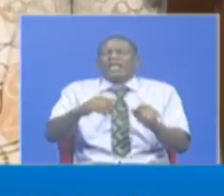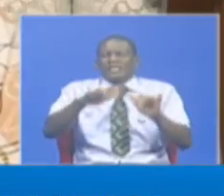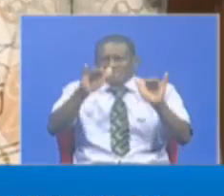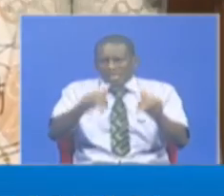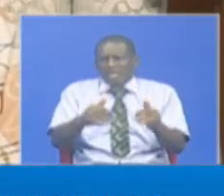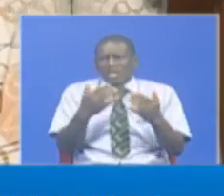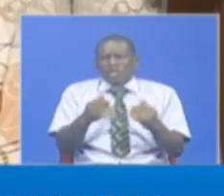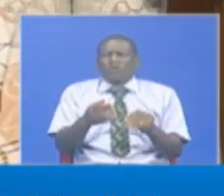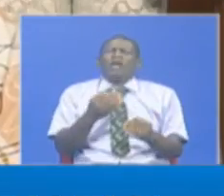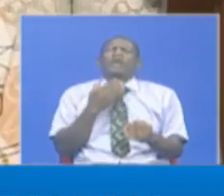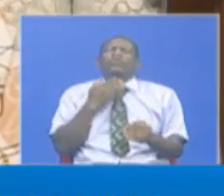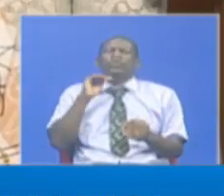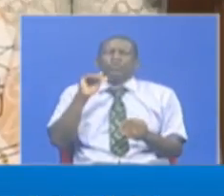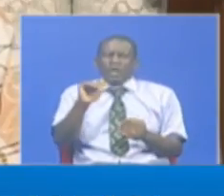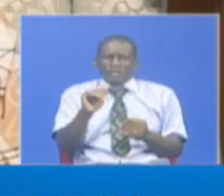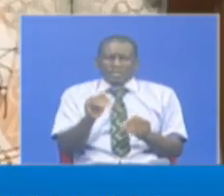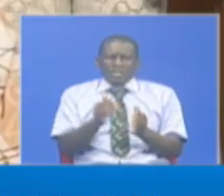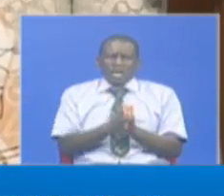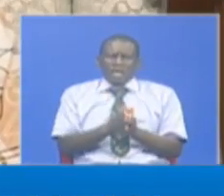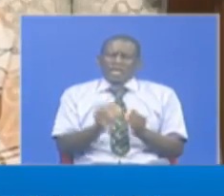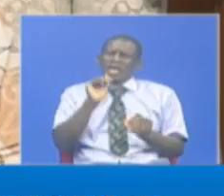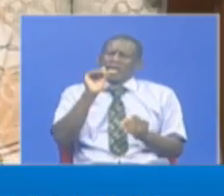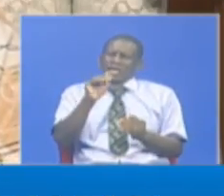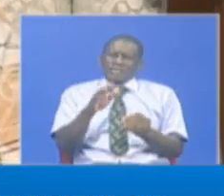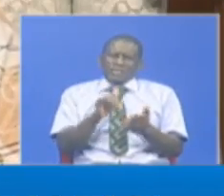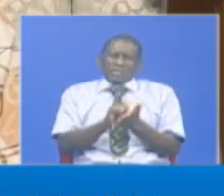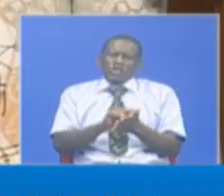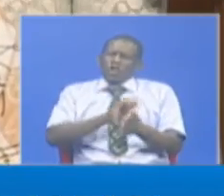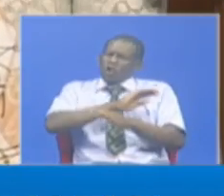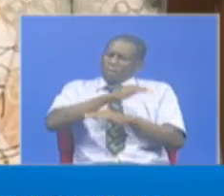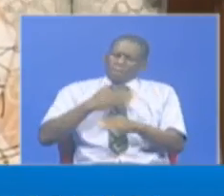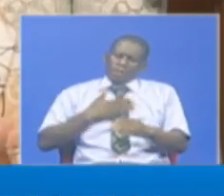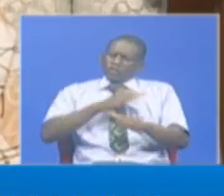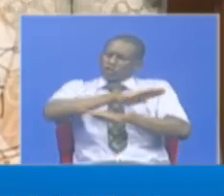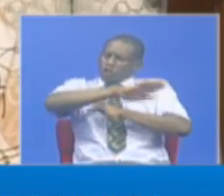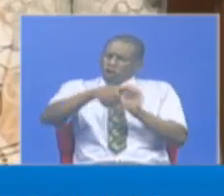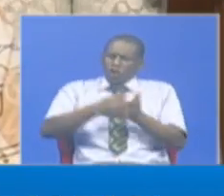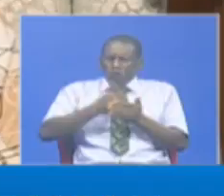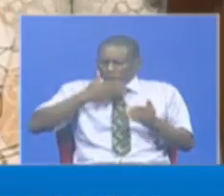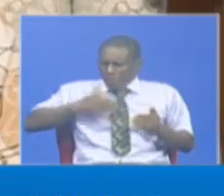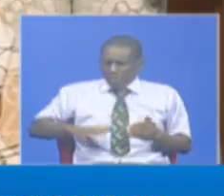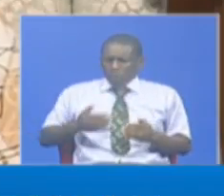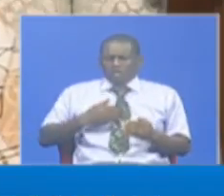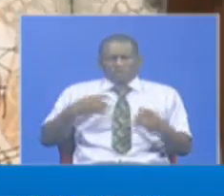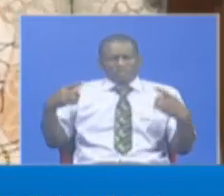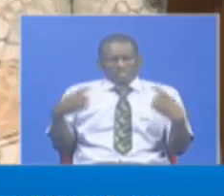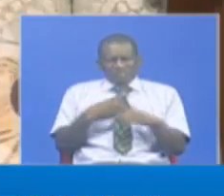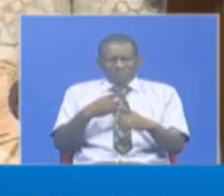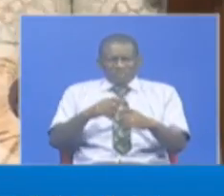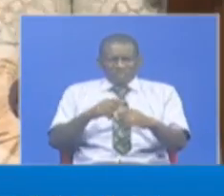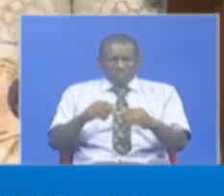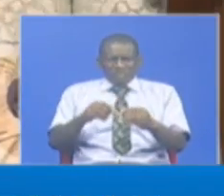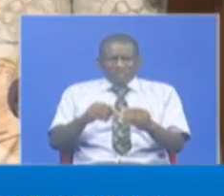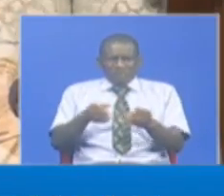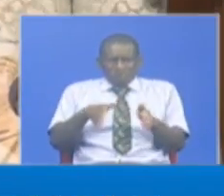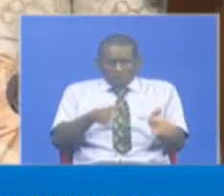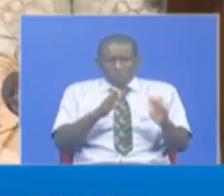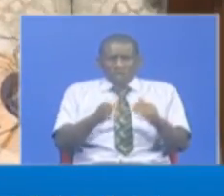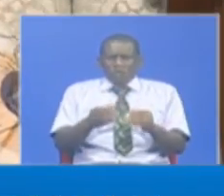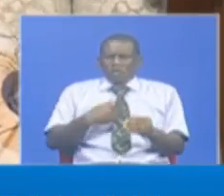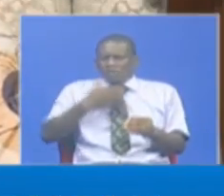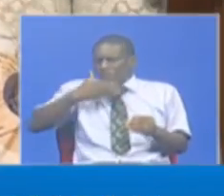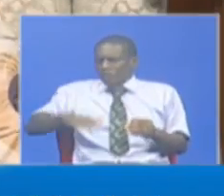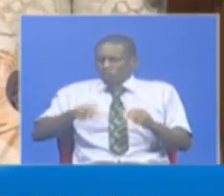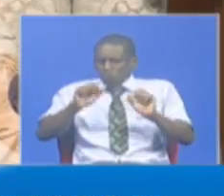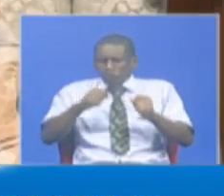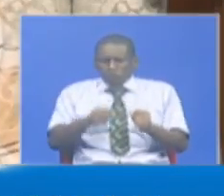appeal, and it is my appeal that all parents, because we have different capabilities. There are parents who are able to help their children in this